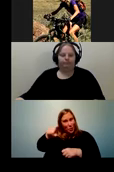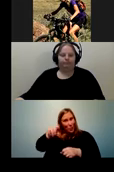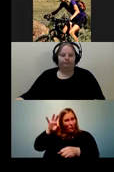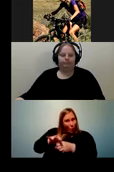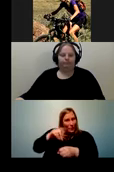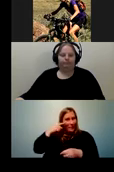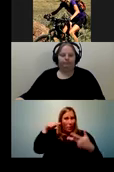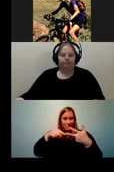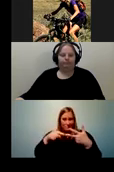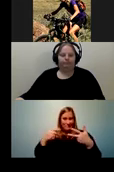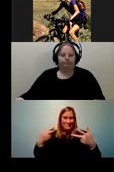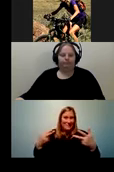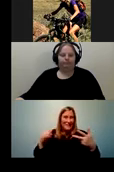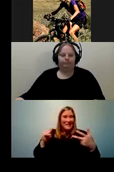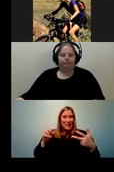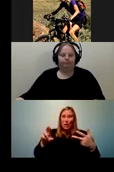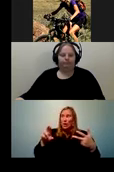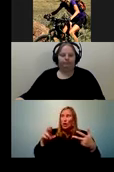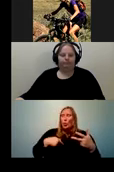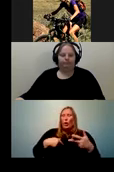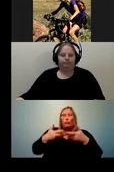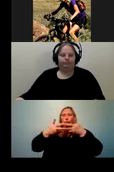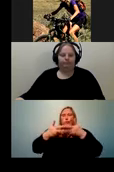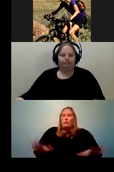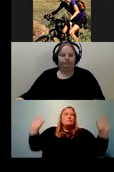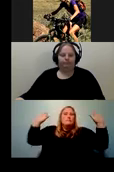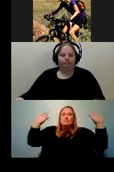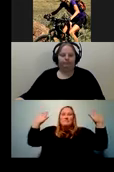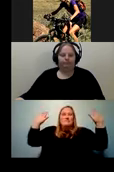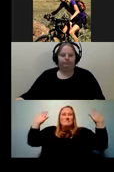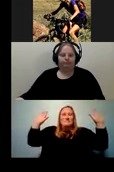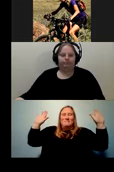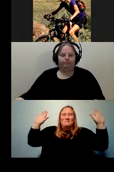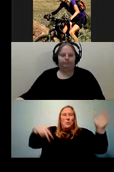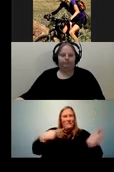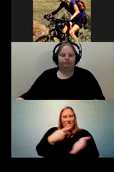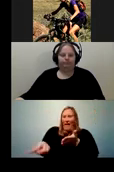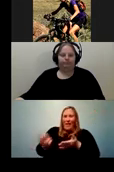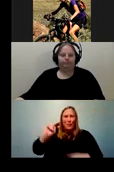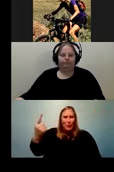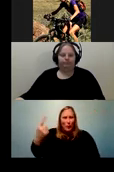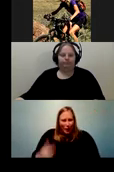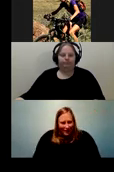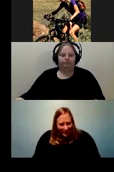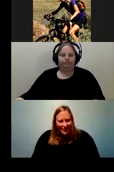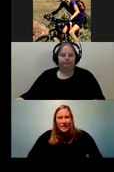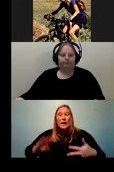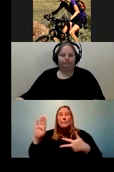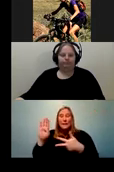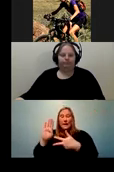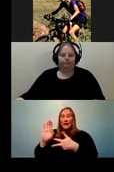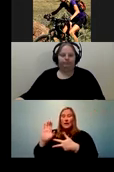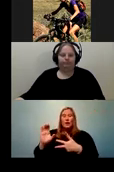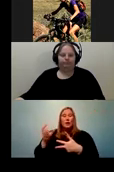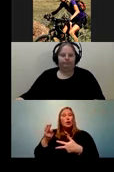we are sunk. That's not a good candidate. Candidate B is Winston Churchill.